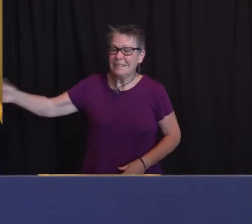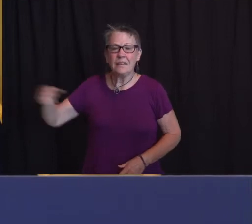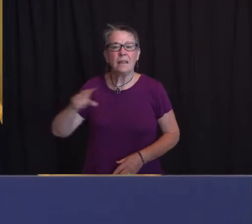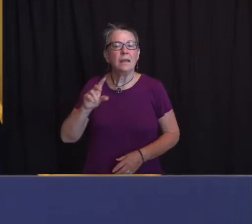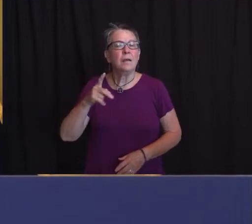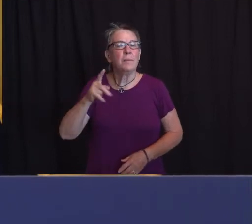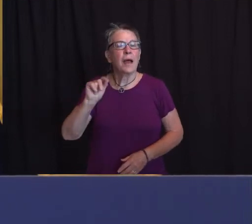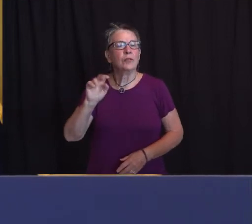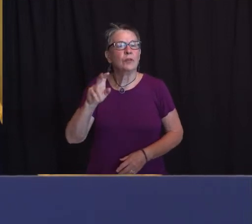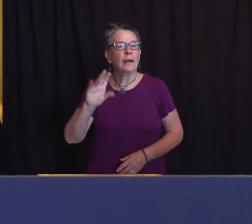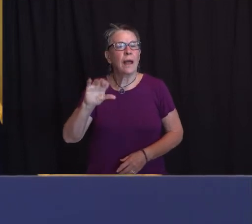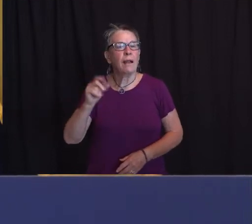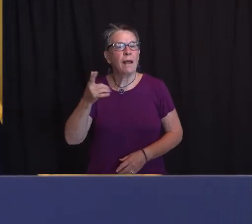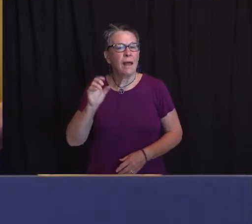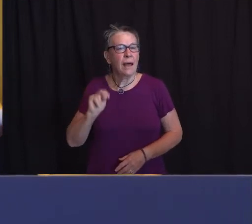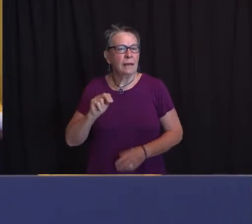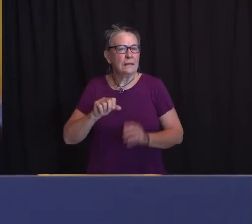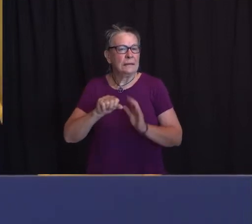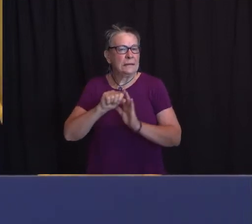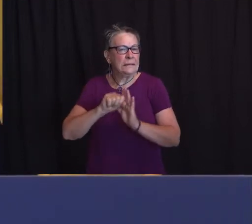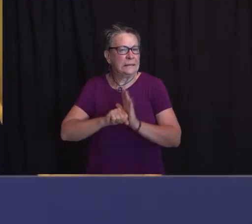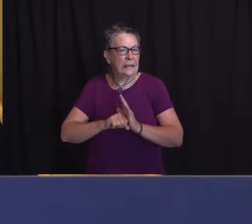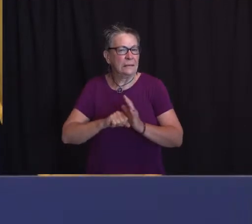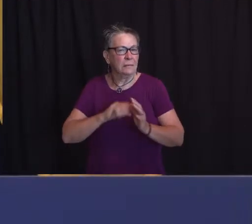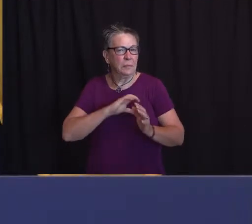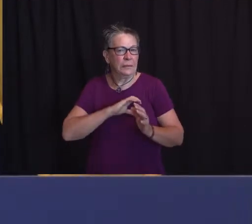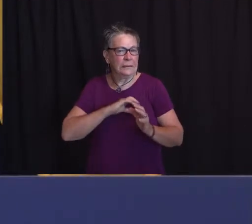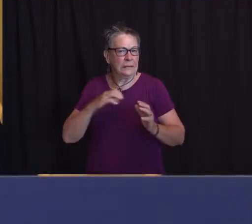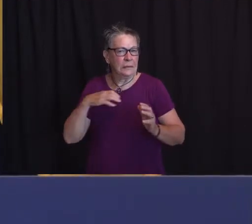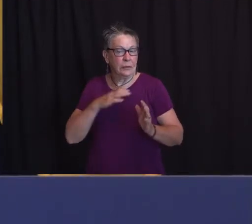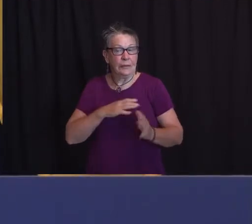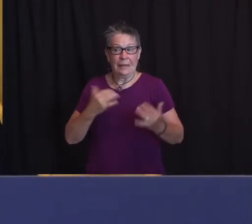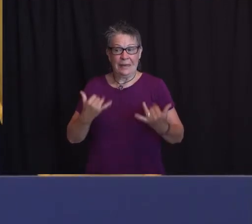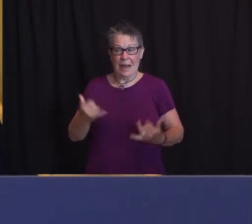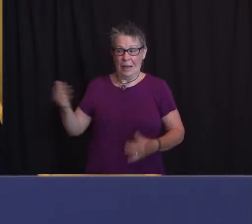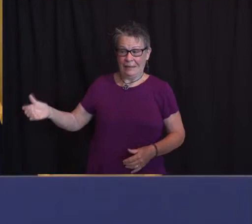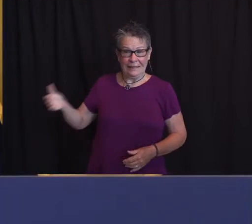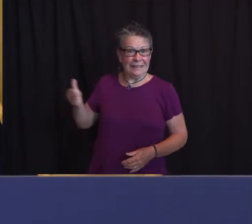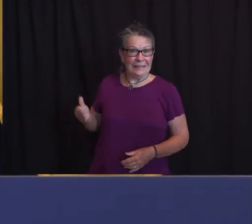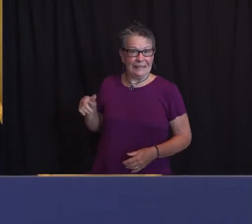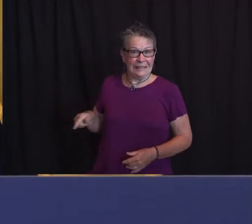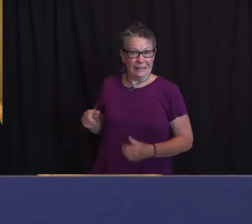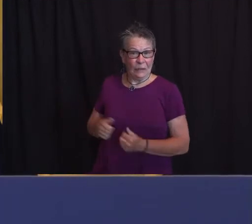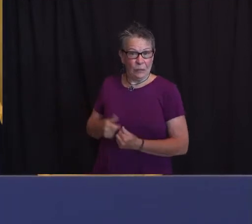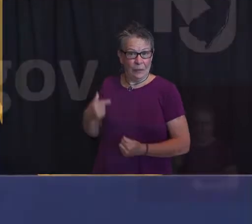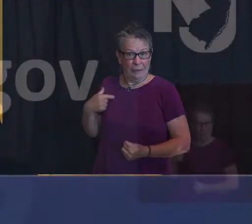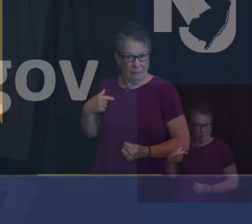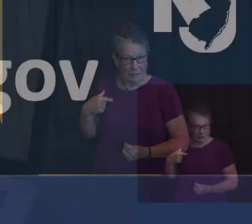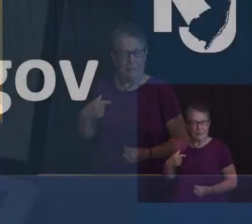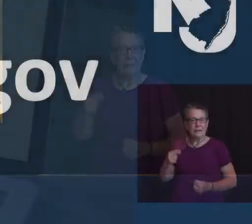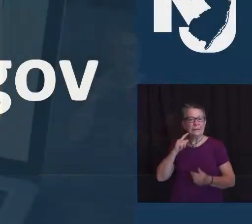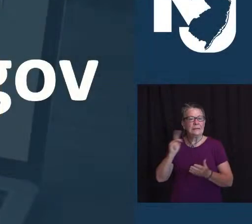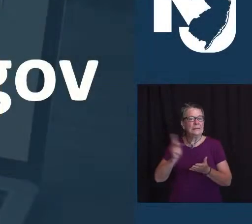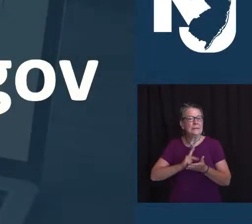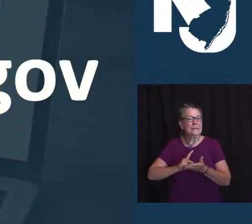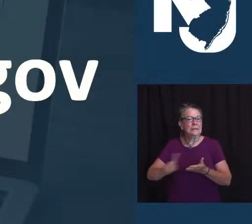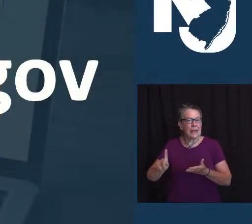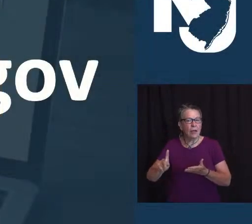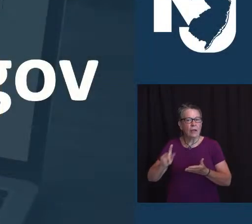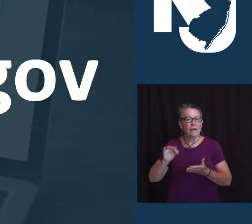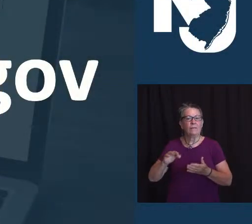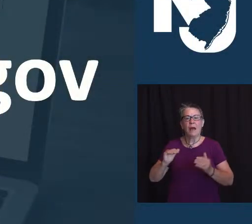Superintendent of the State Police, Colonel Pat Callahan. And to my immediate left, very happy to welcome back Secretary of Higher Education, Dr. Brian